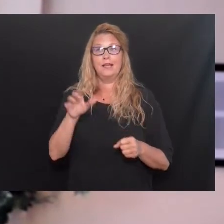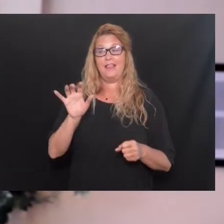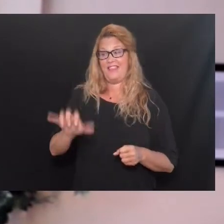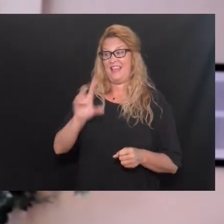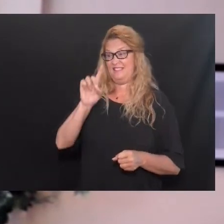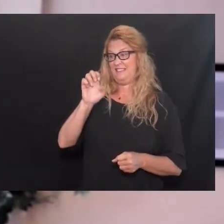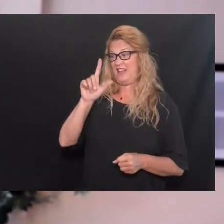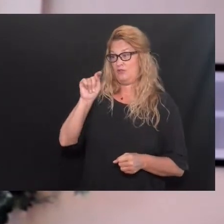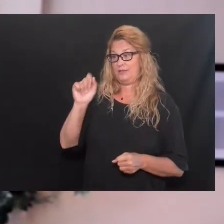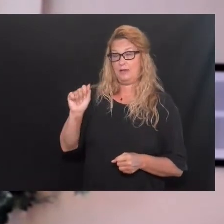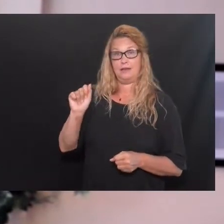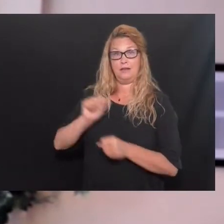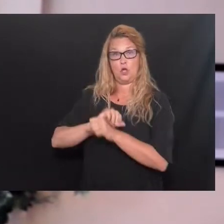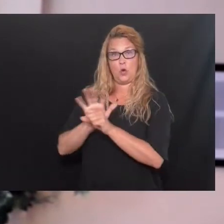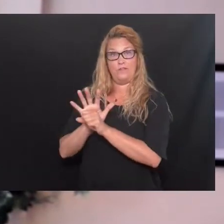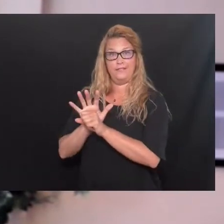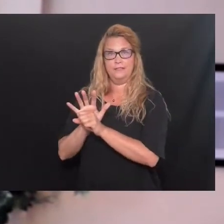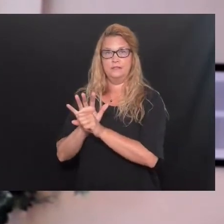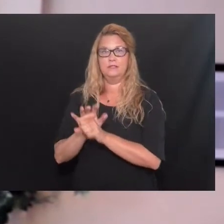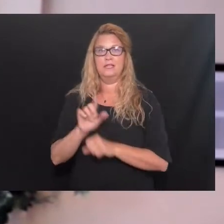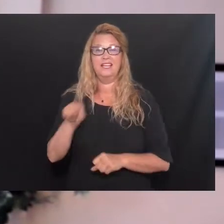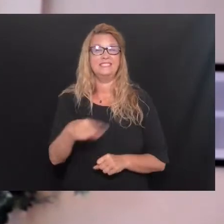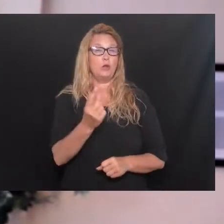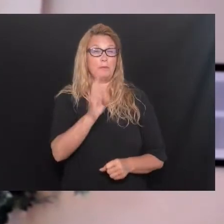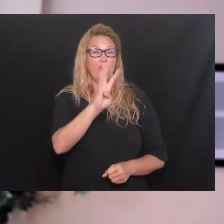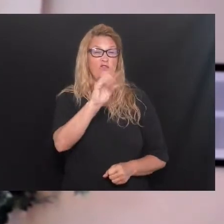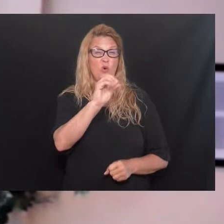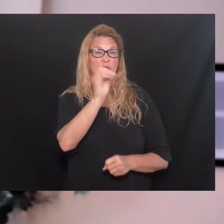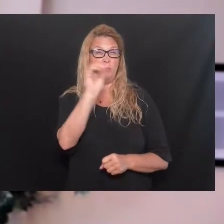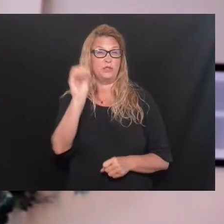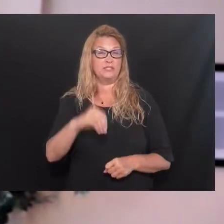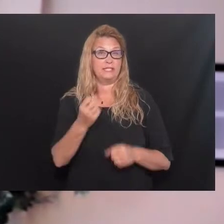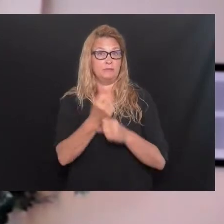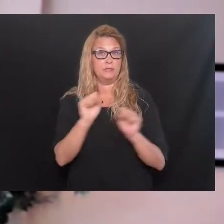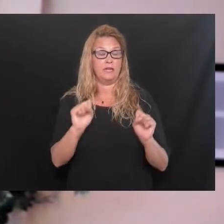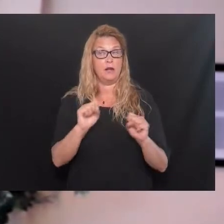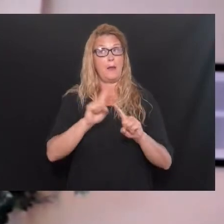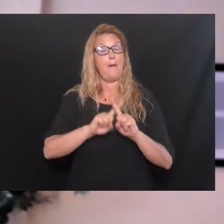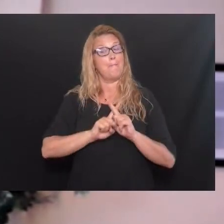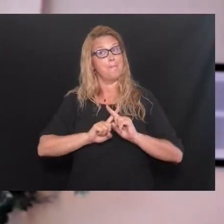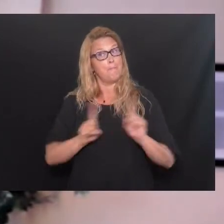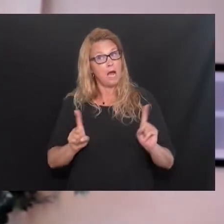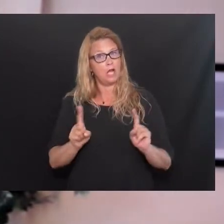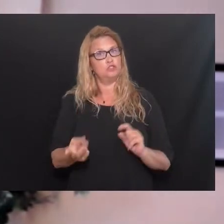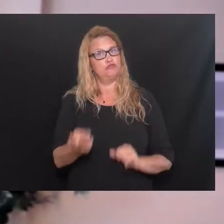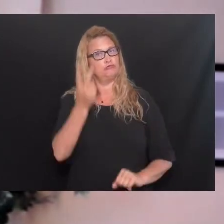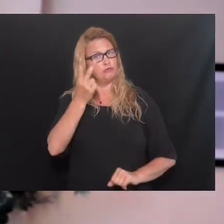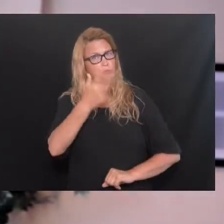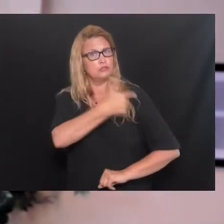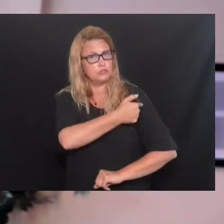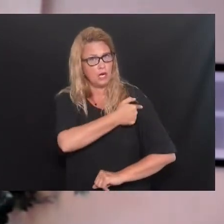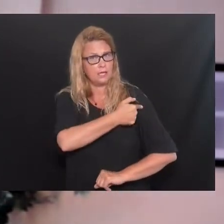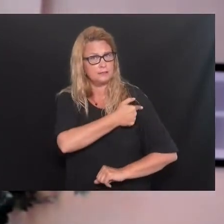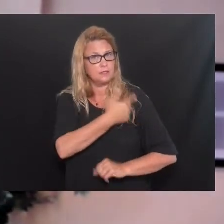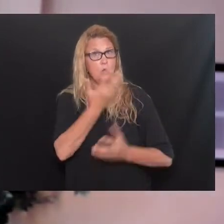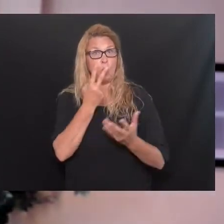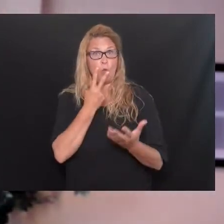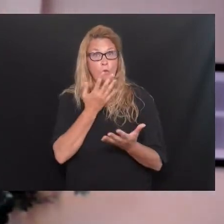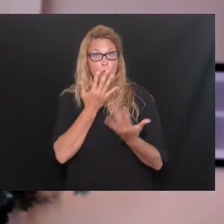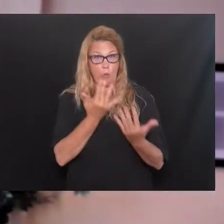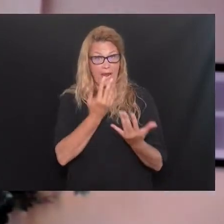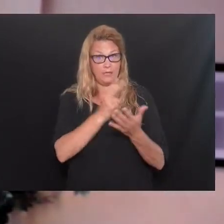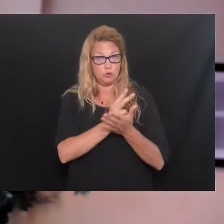about 30% with one shot. But when people get two shots and they're 14 days after their second